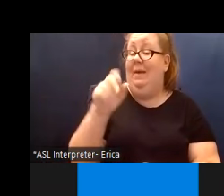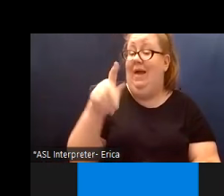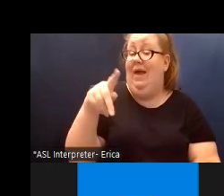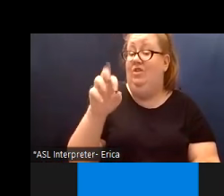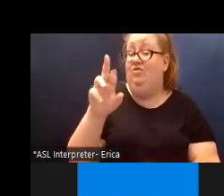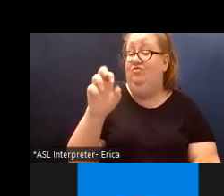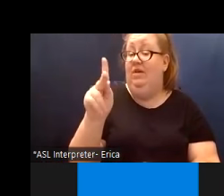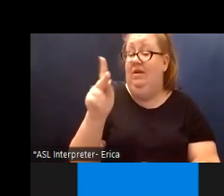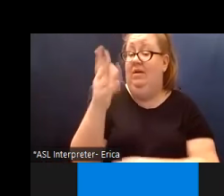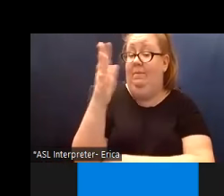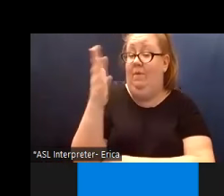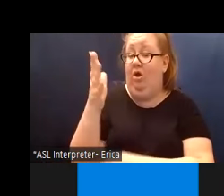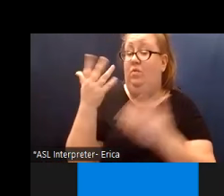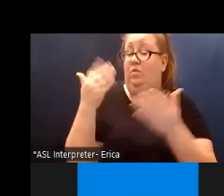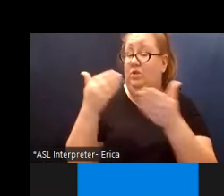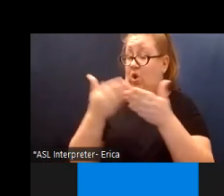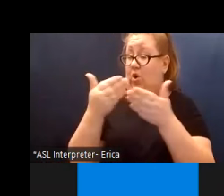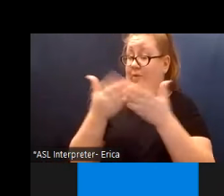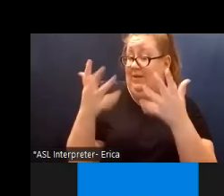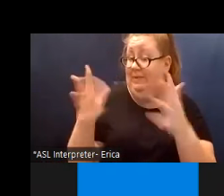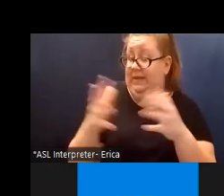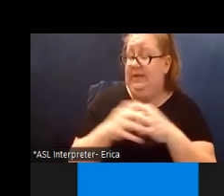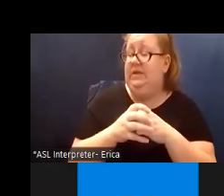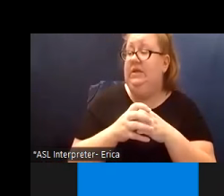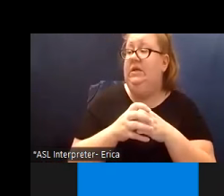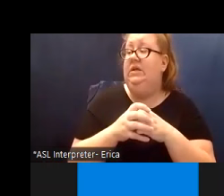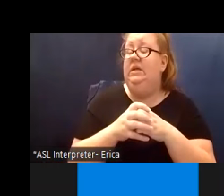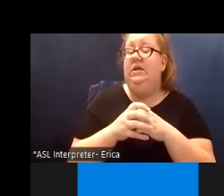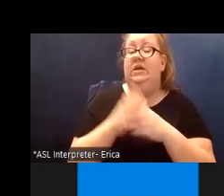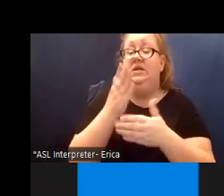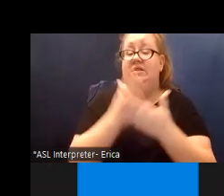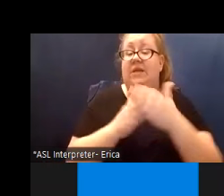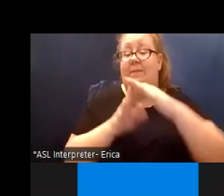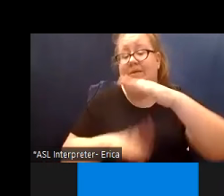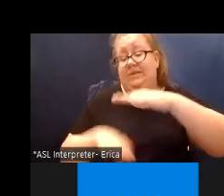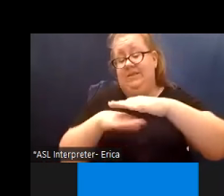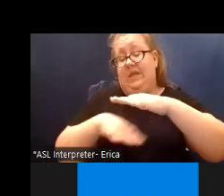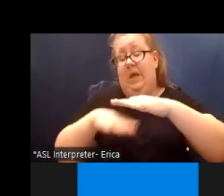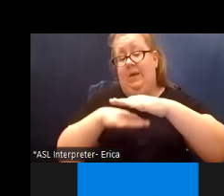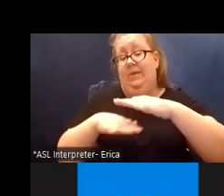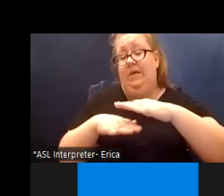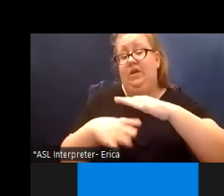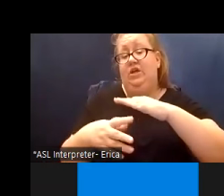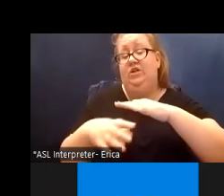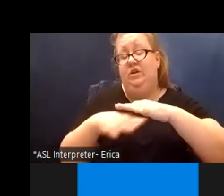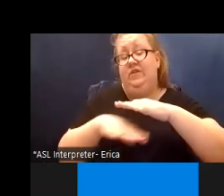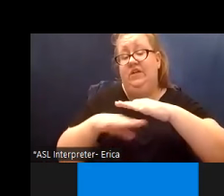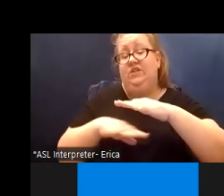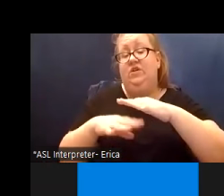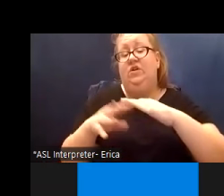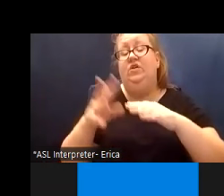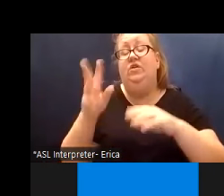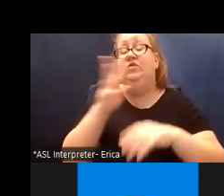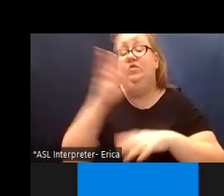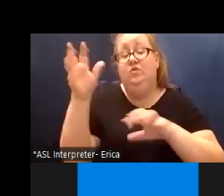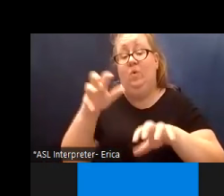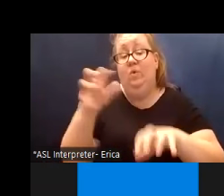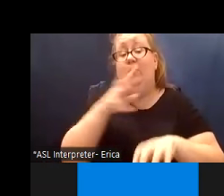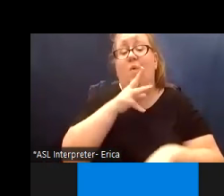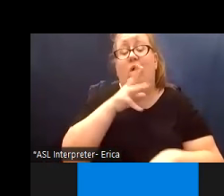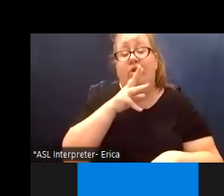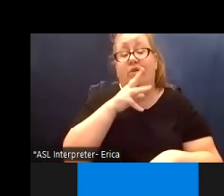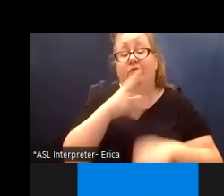is already almost completed, some subsurface stormwater detention. This can fully